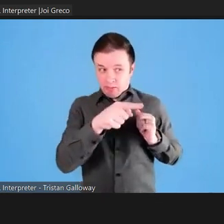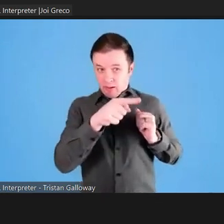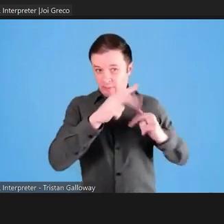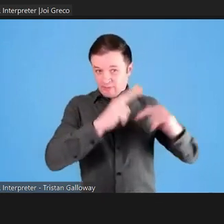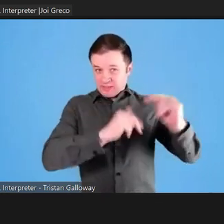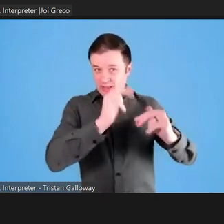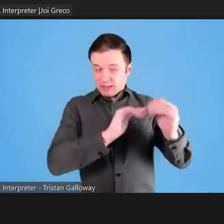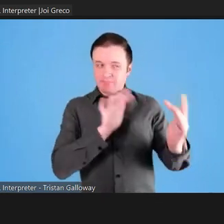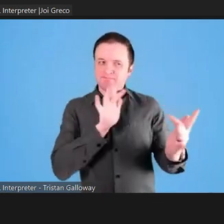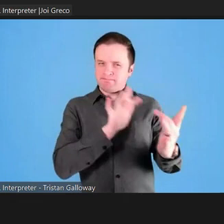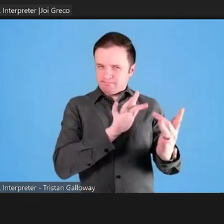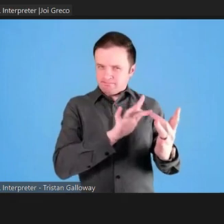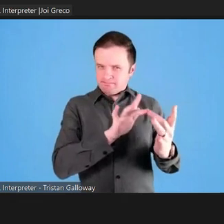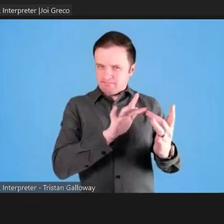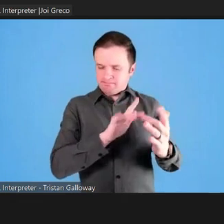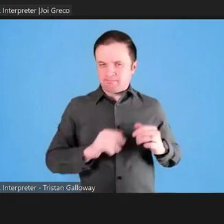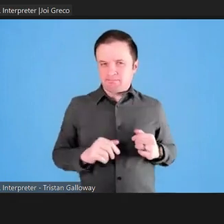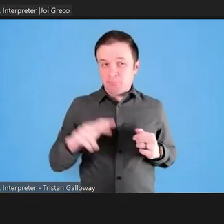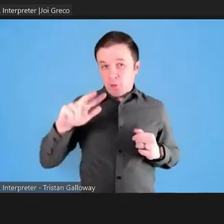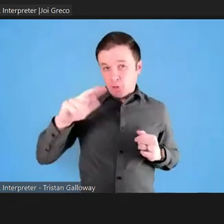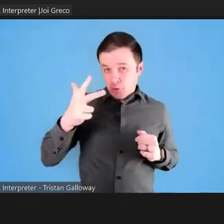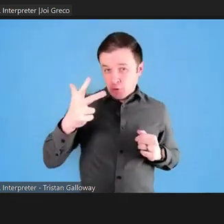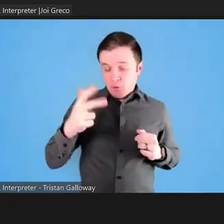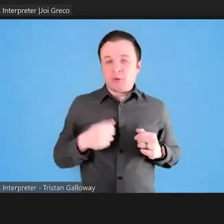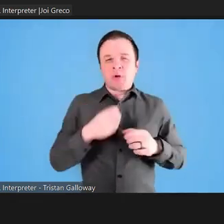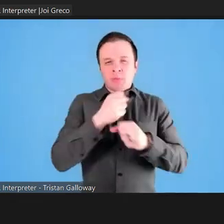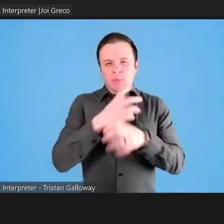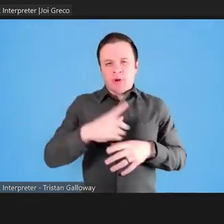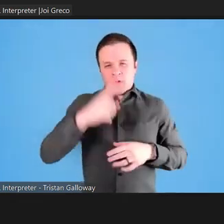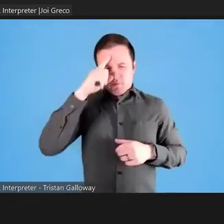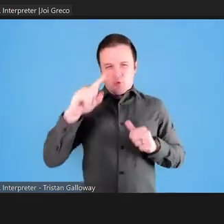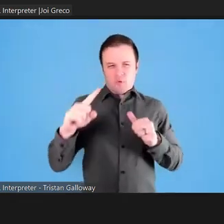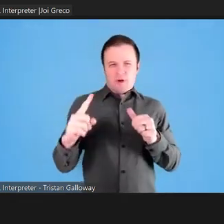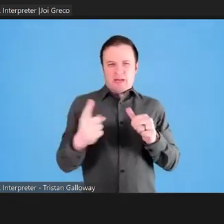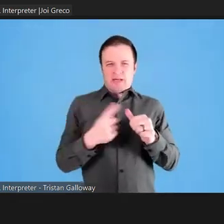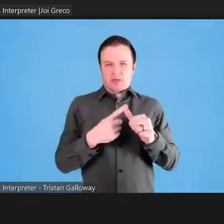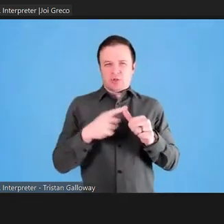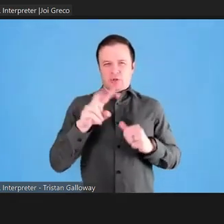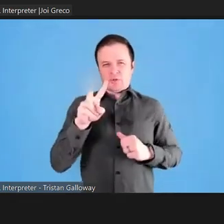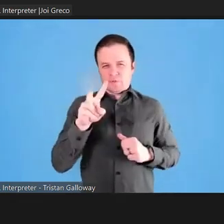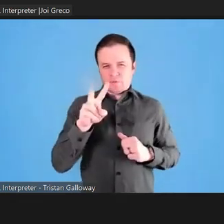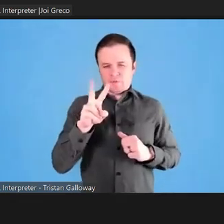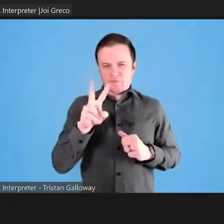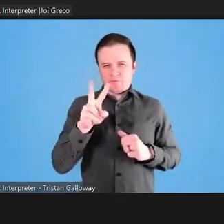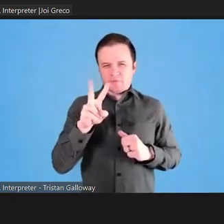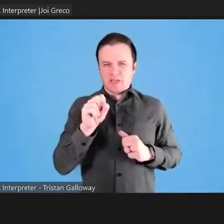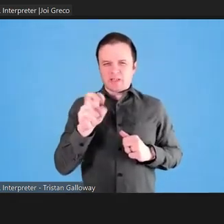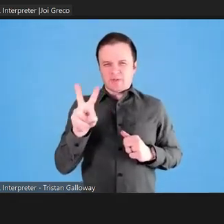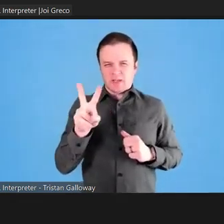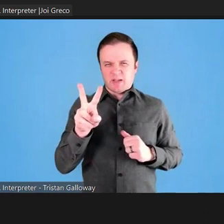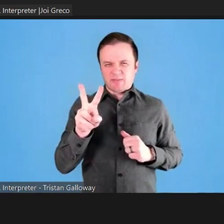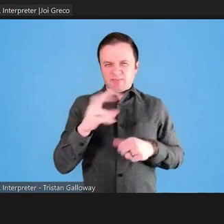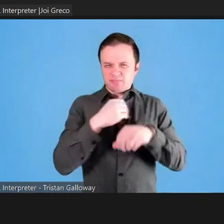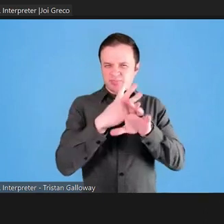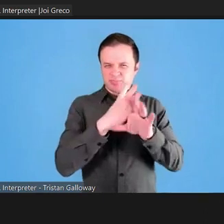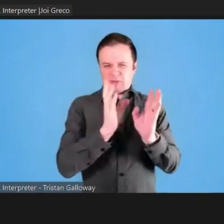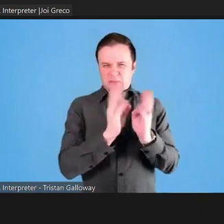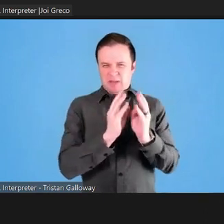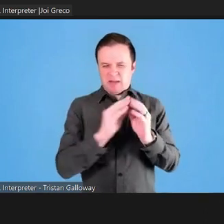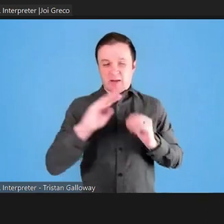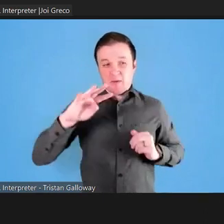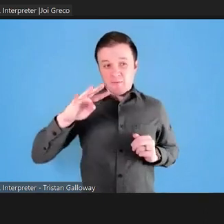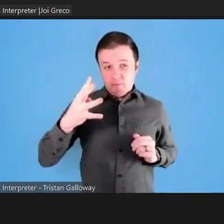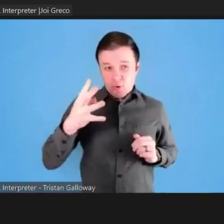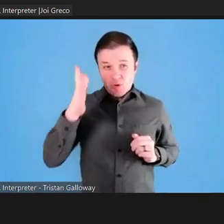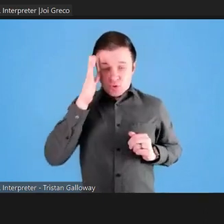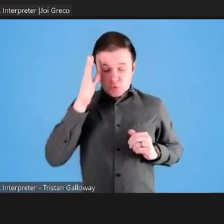facility. In step 3, you will prepare for the initial virtual meeting. In step 4, you will conduct the meeting